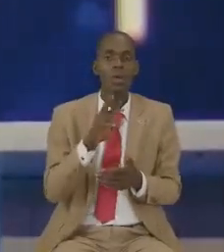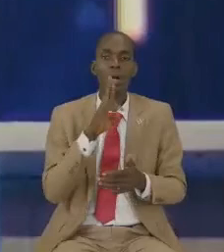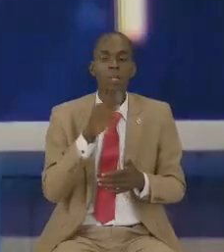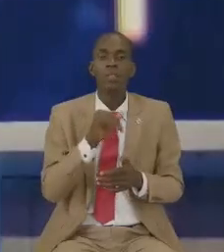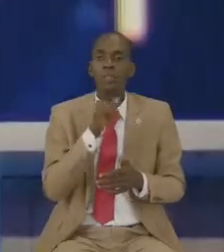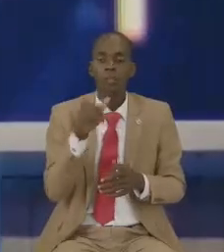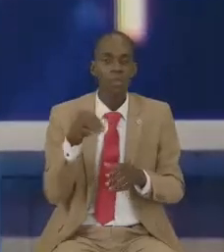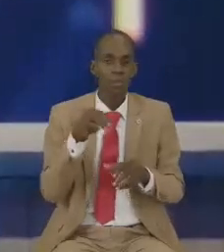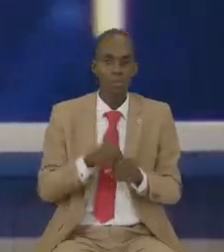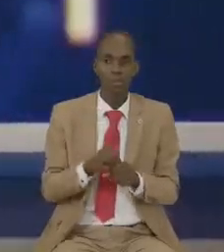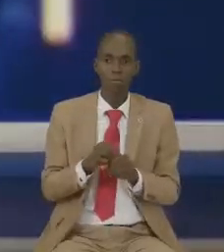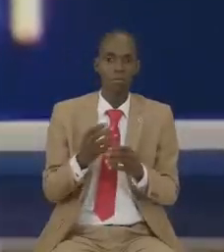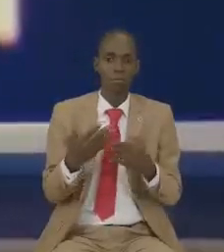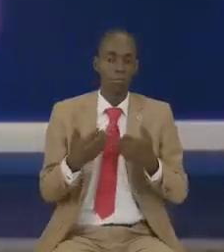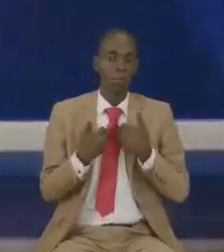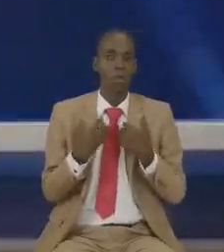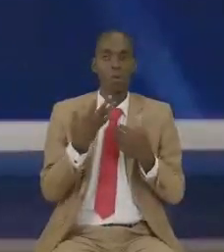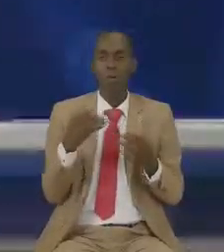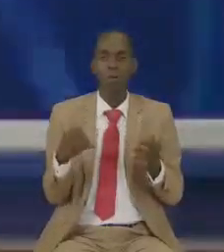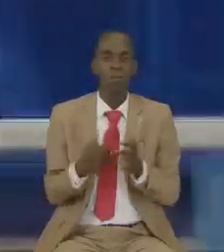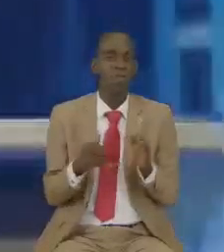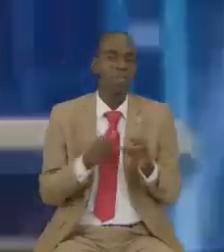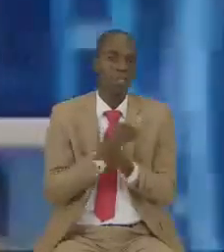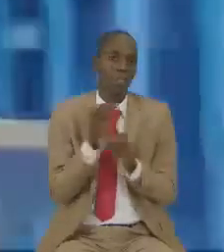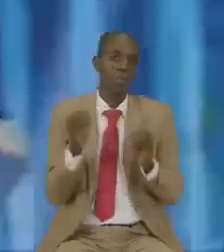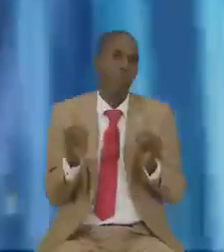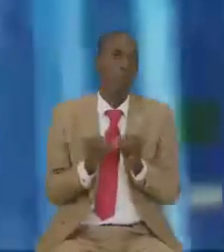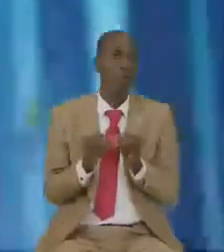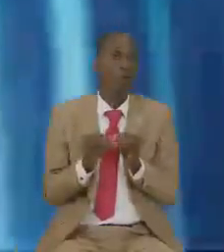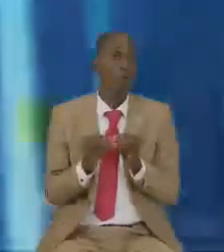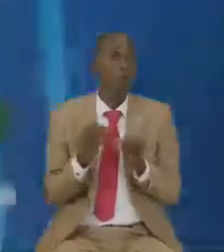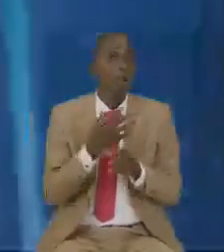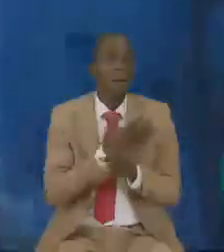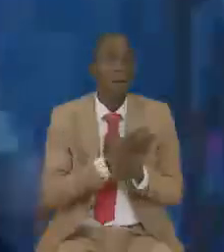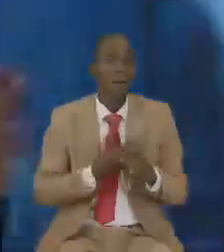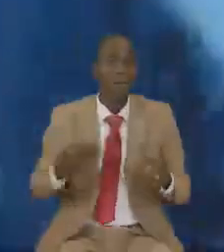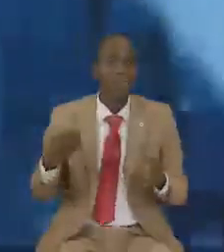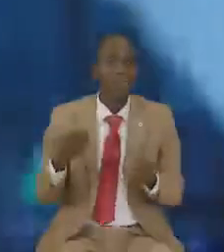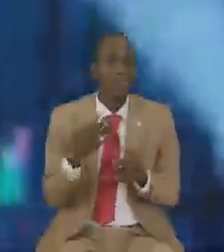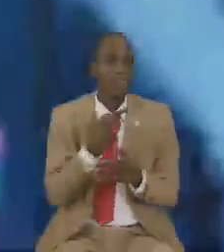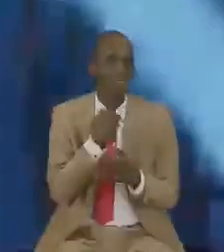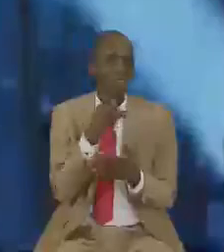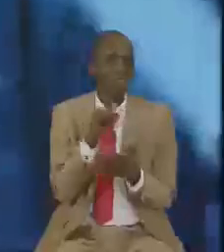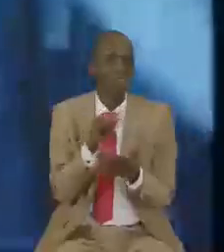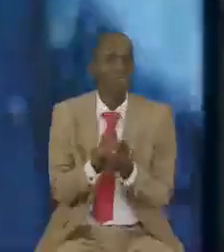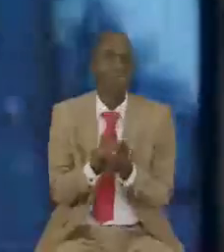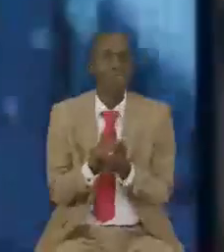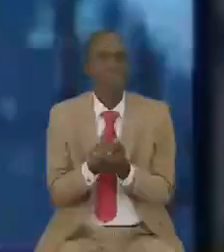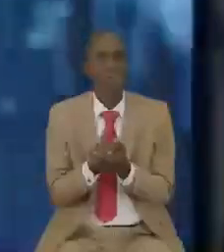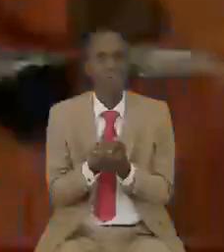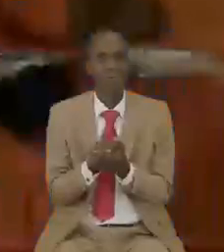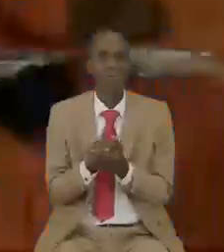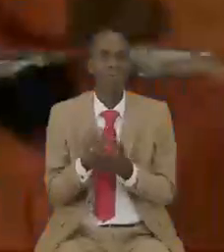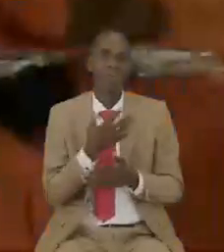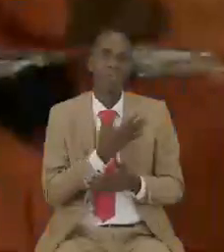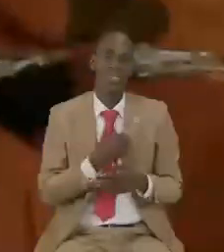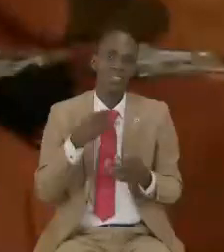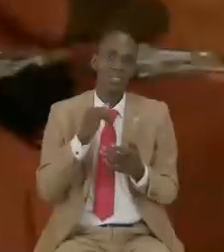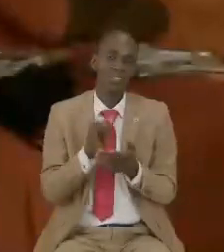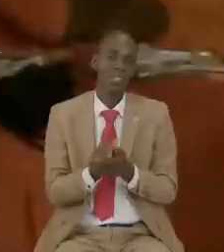of them anymore. The two disciples followed after Christ in